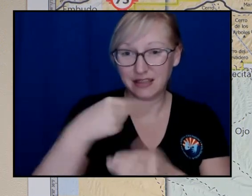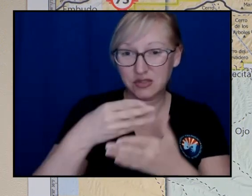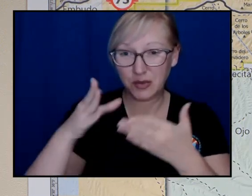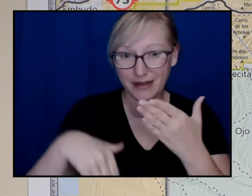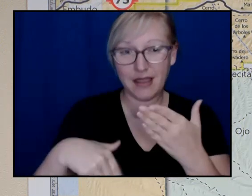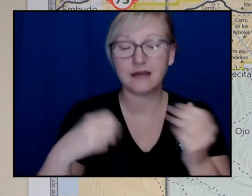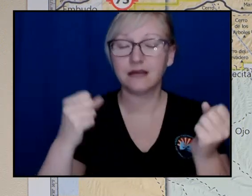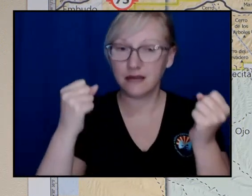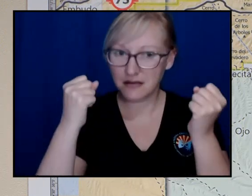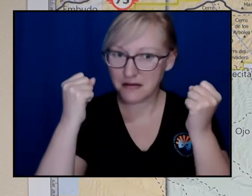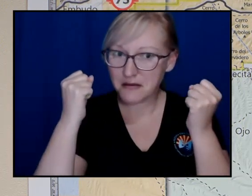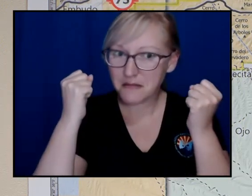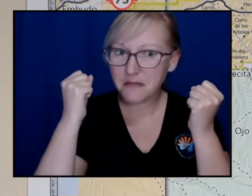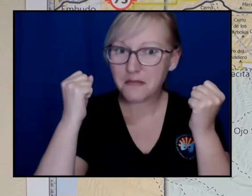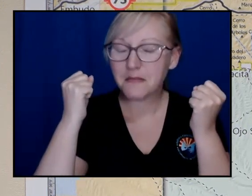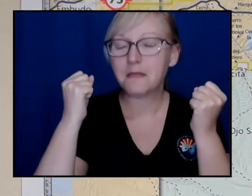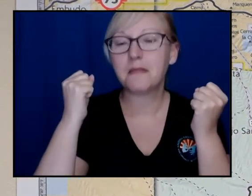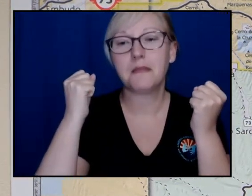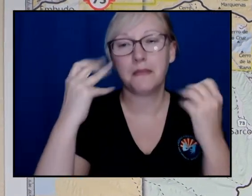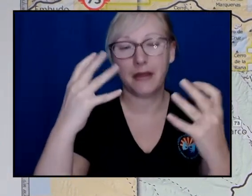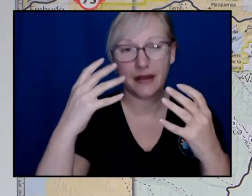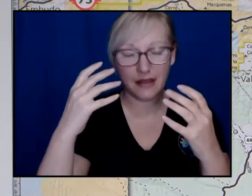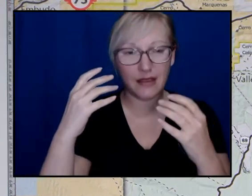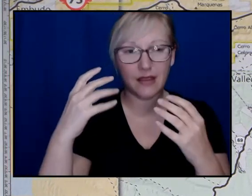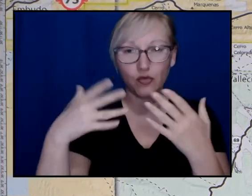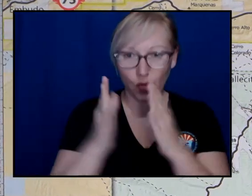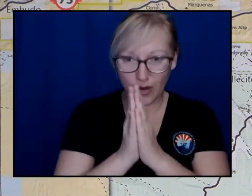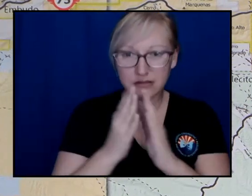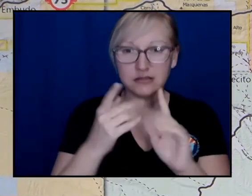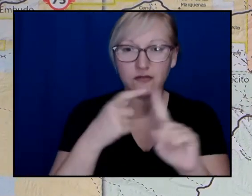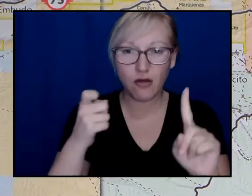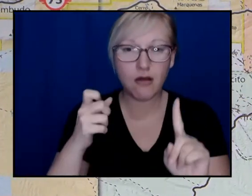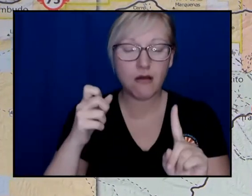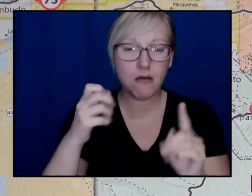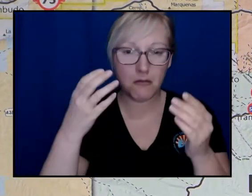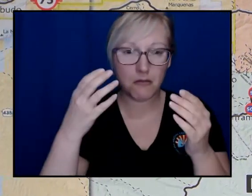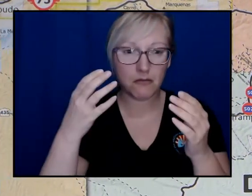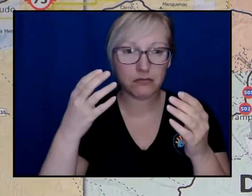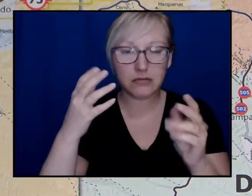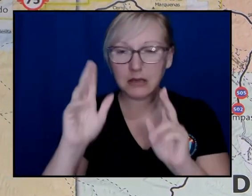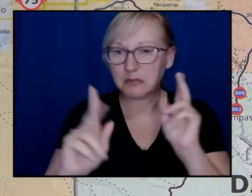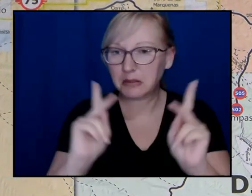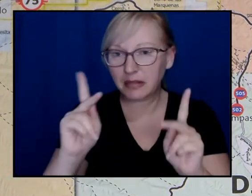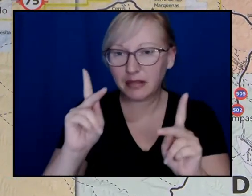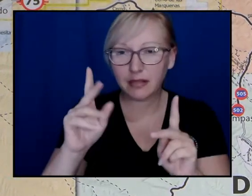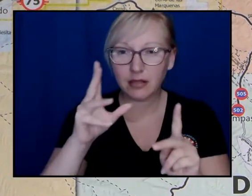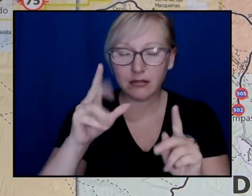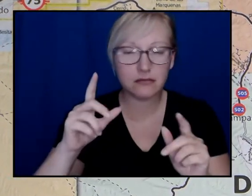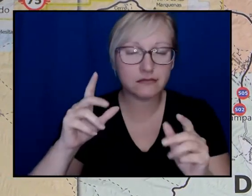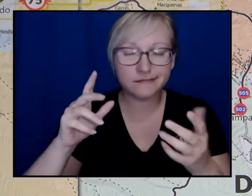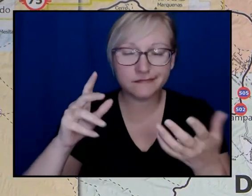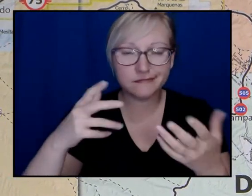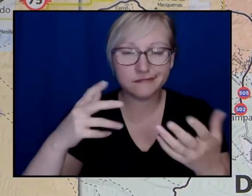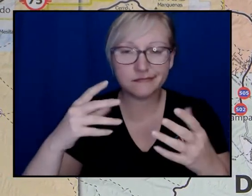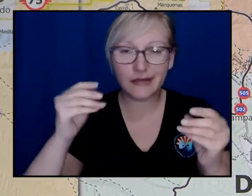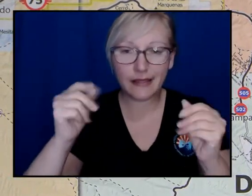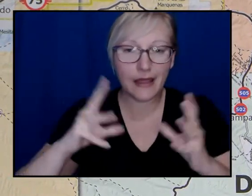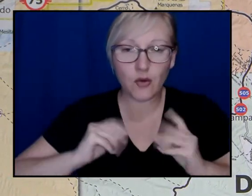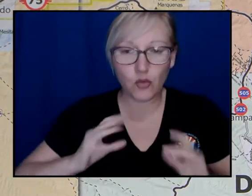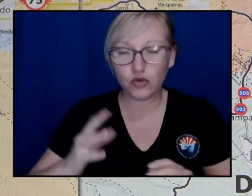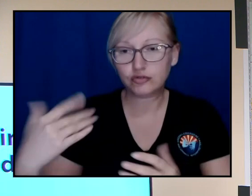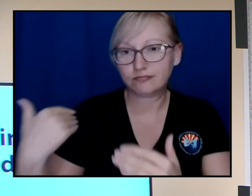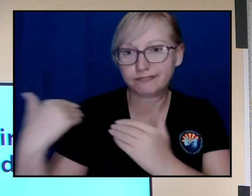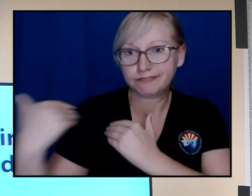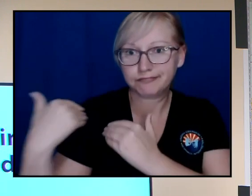around Angostura and some of these communities in here that just as they come in, we're doing our best to address them and get those taken care